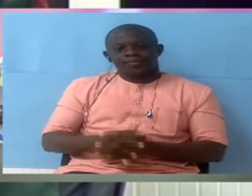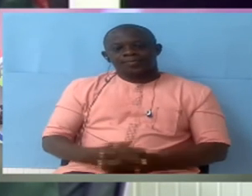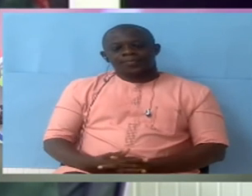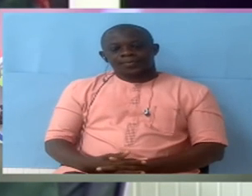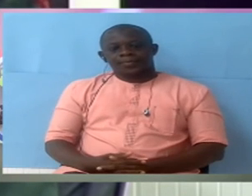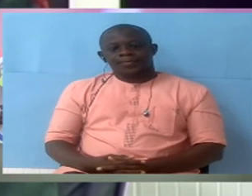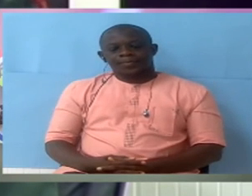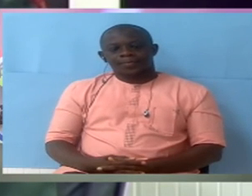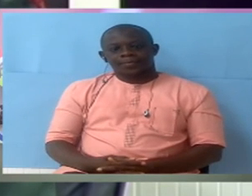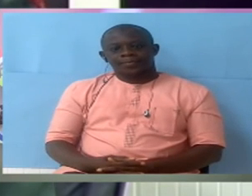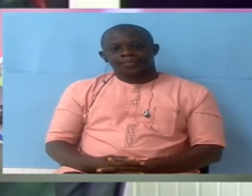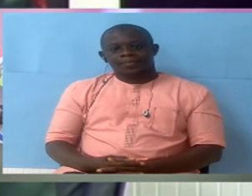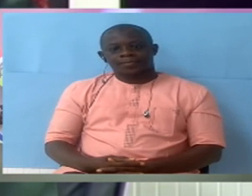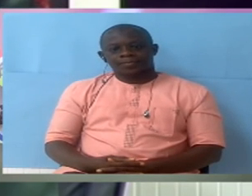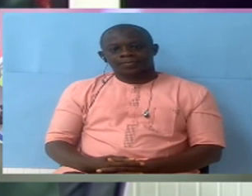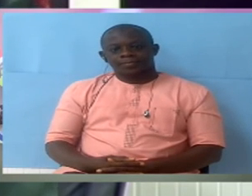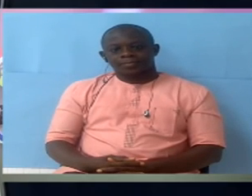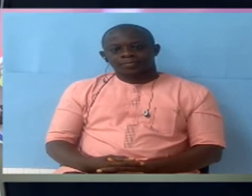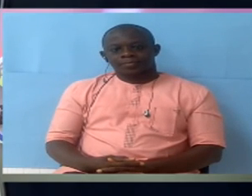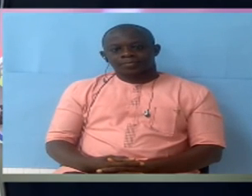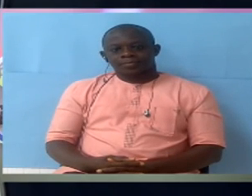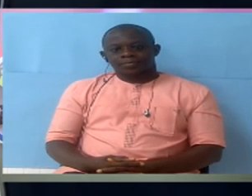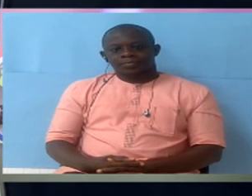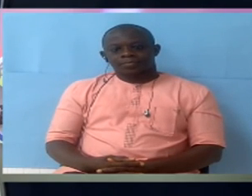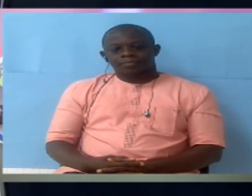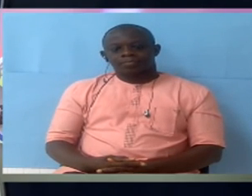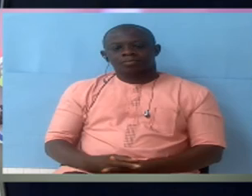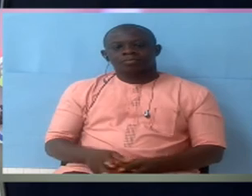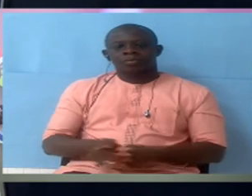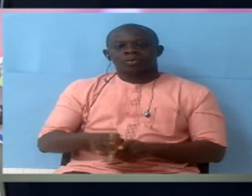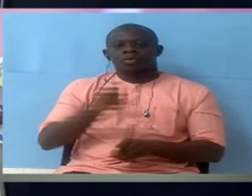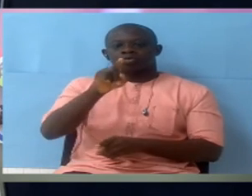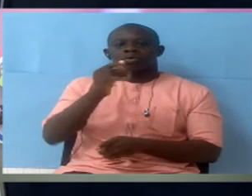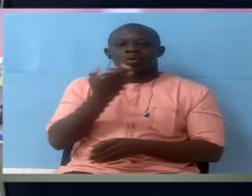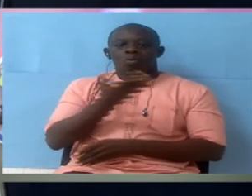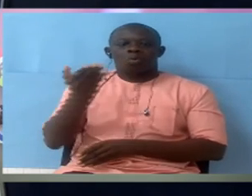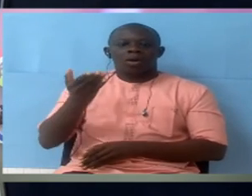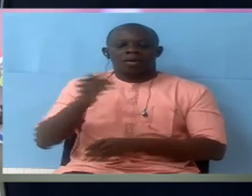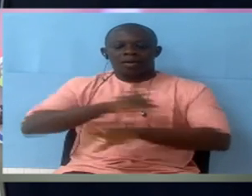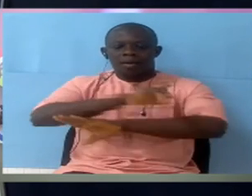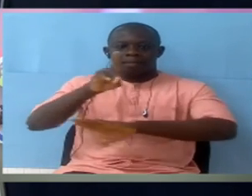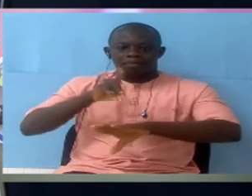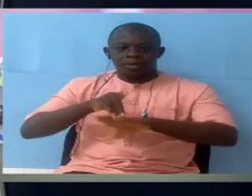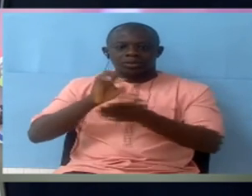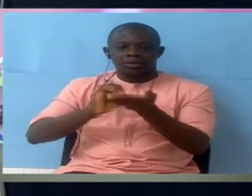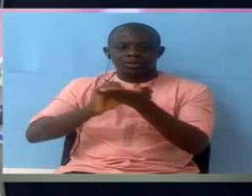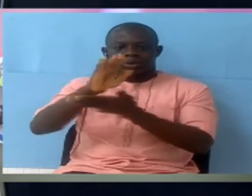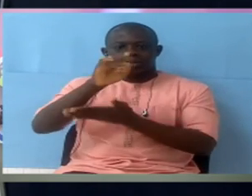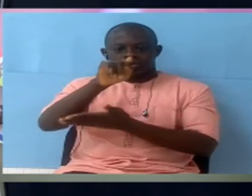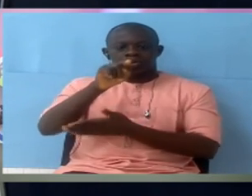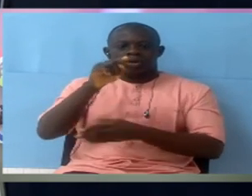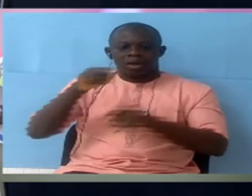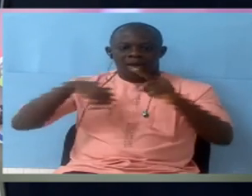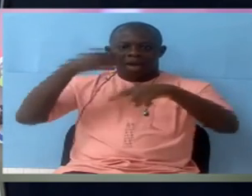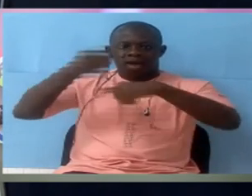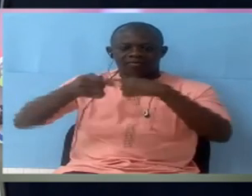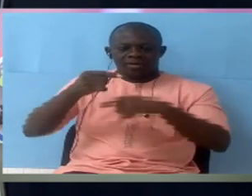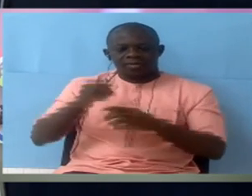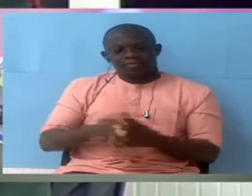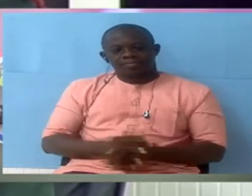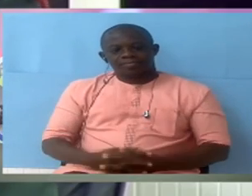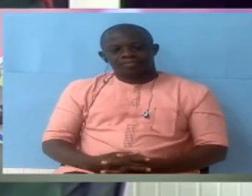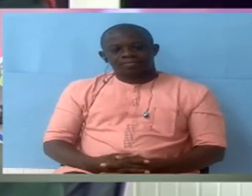Where were you posted after that? fan lañ la yobone pour liguey gannaaw